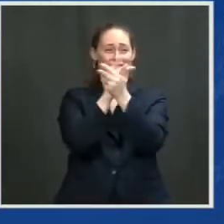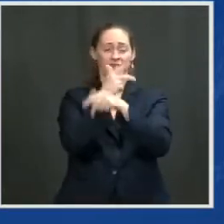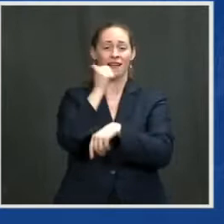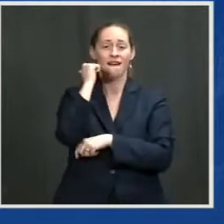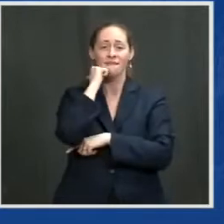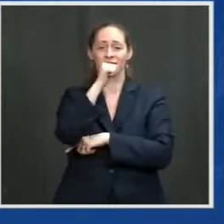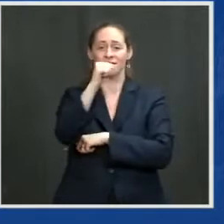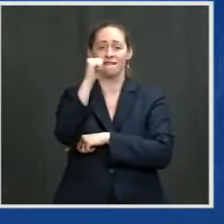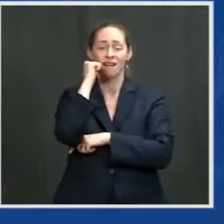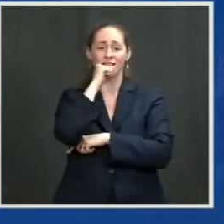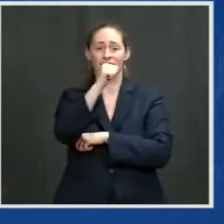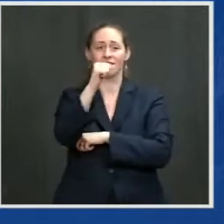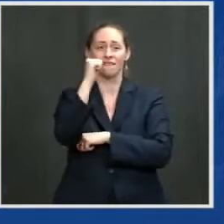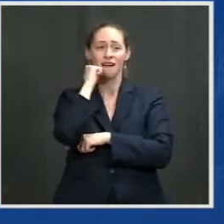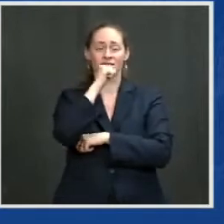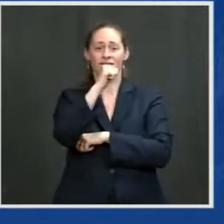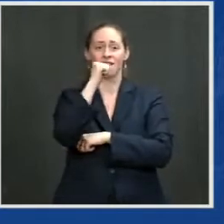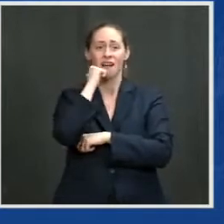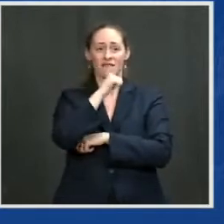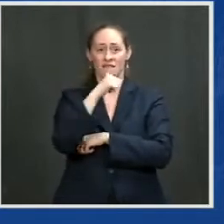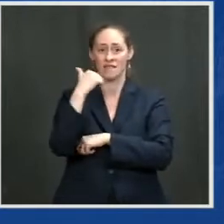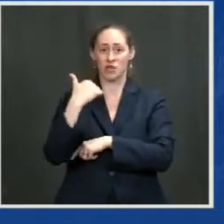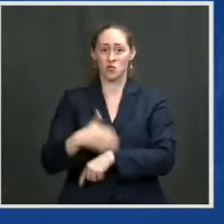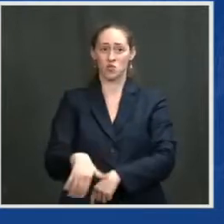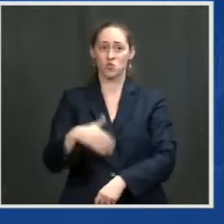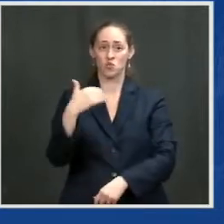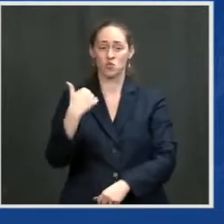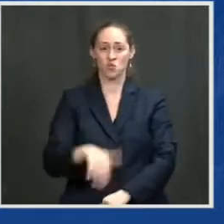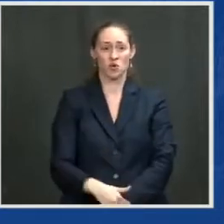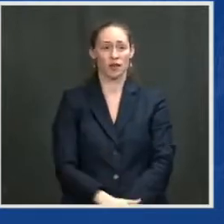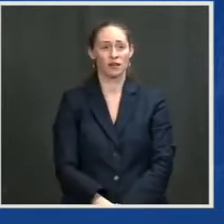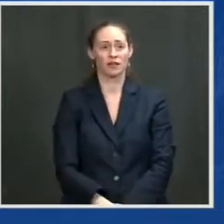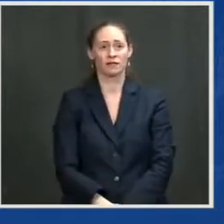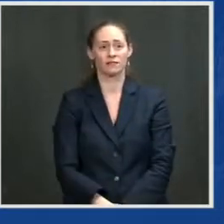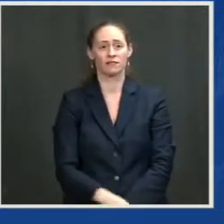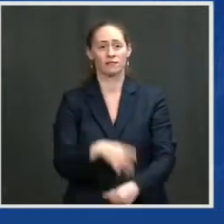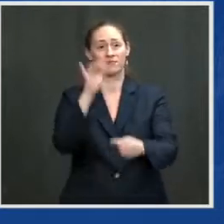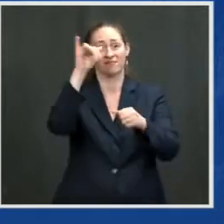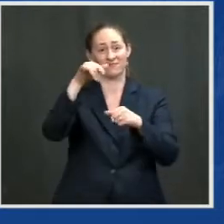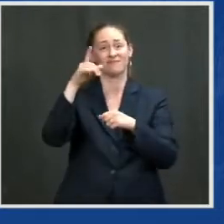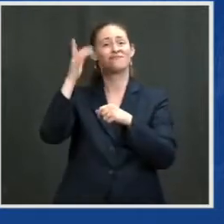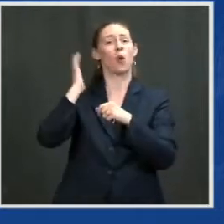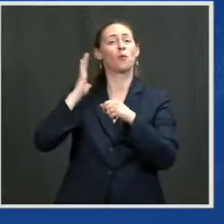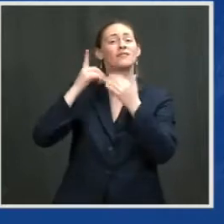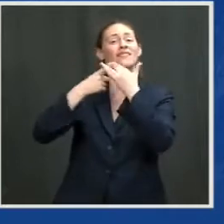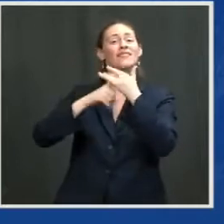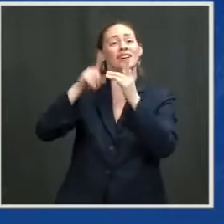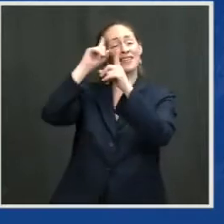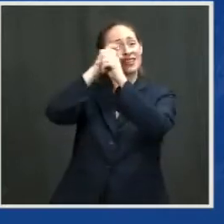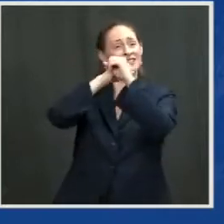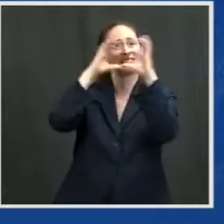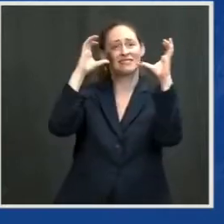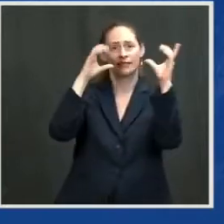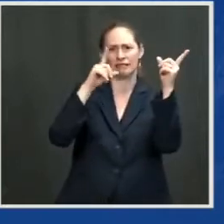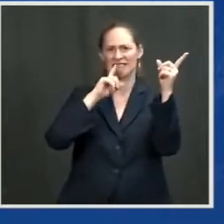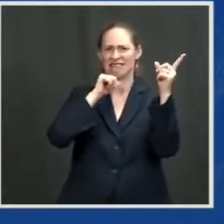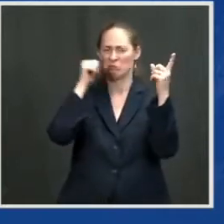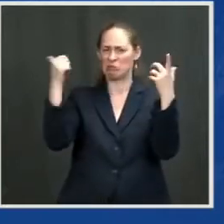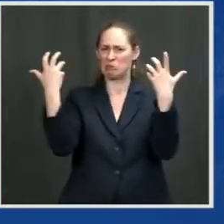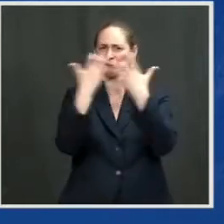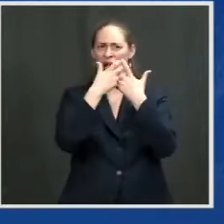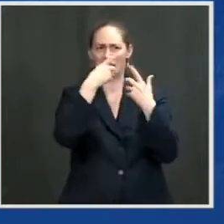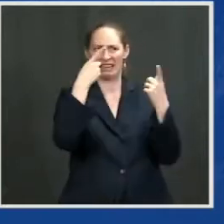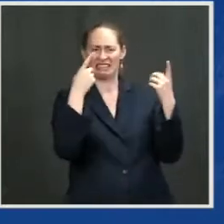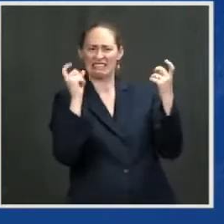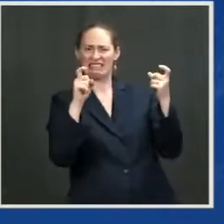cross over that bridge. And it doesn't have the modern safety features that bridges need to have now. You know, 6 lanes of interstate